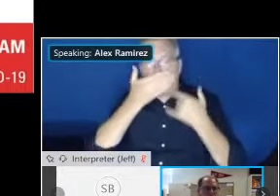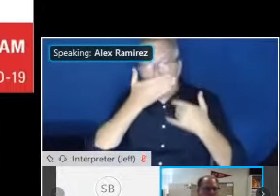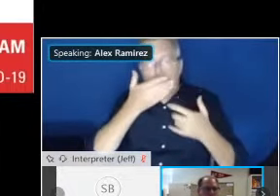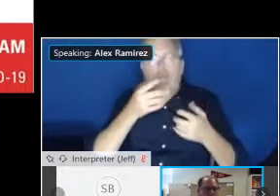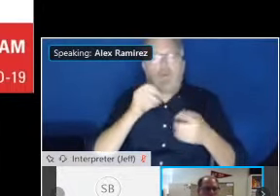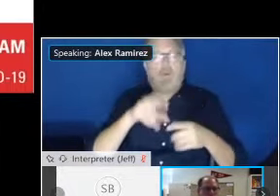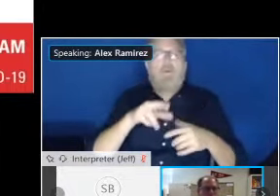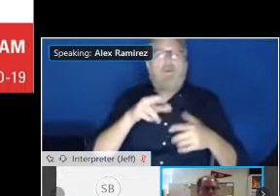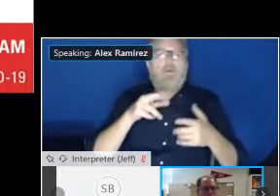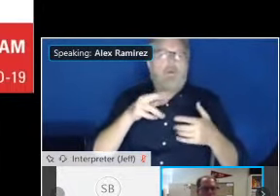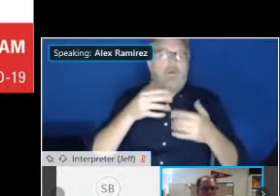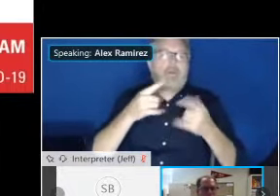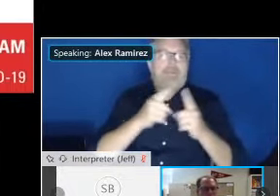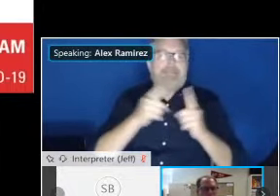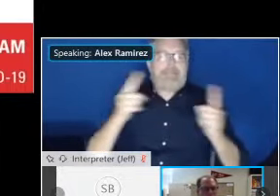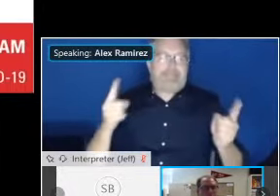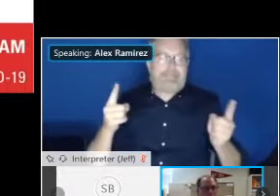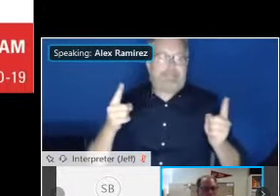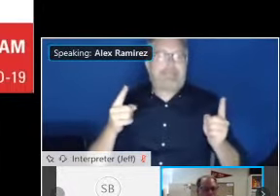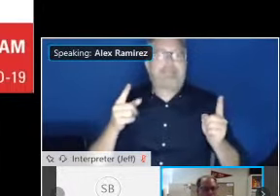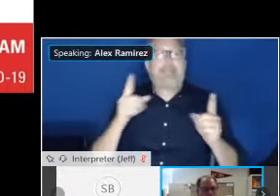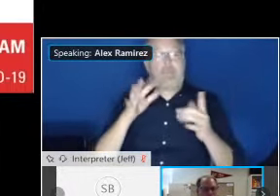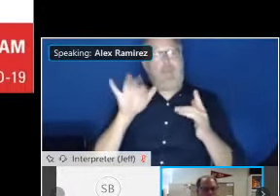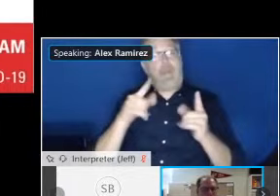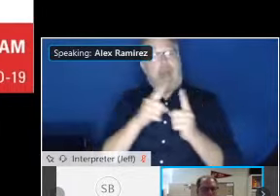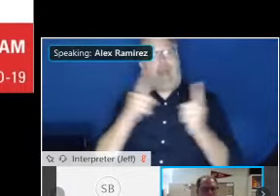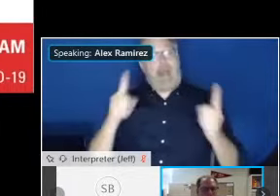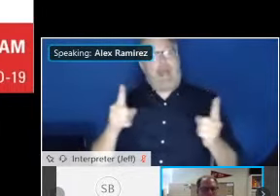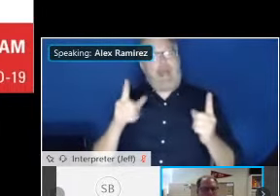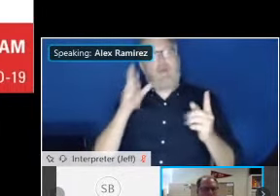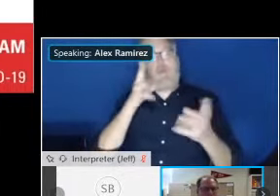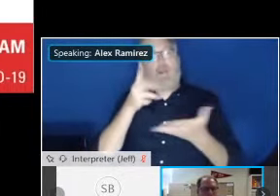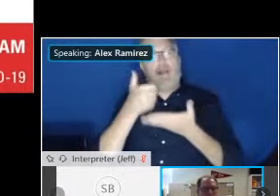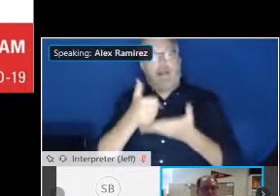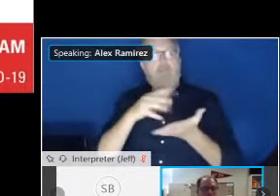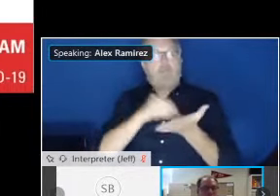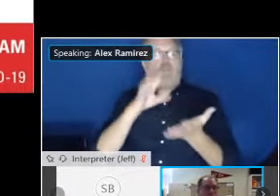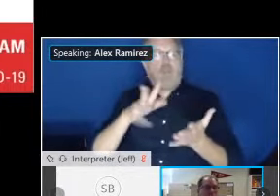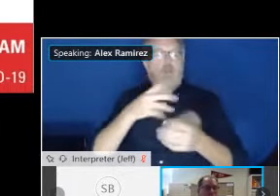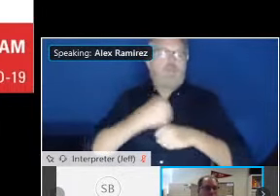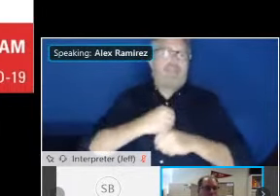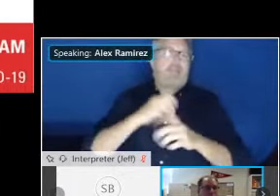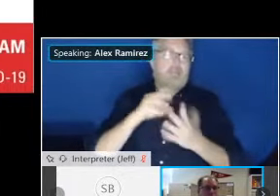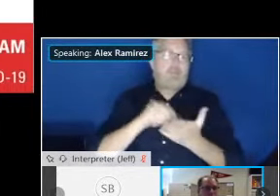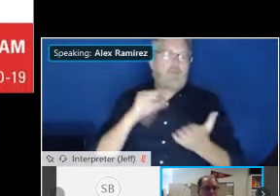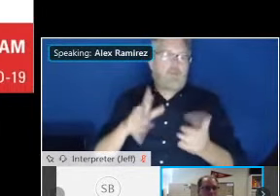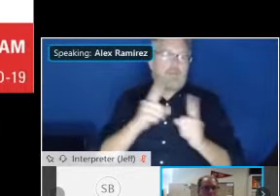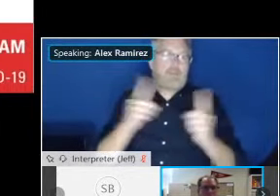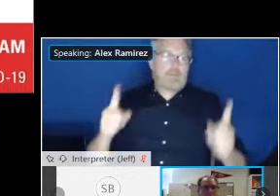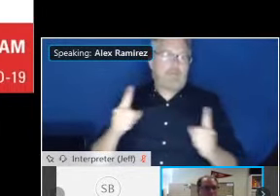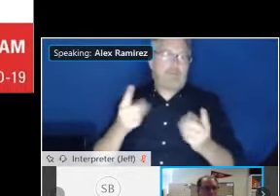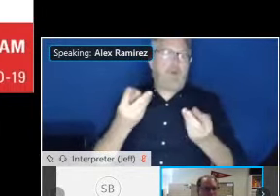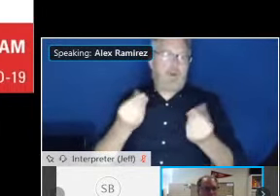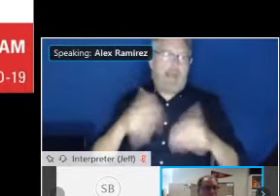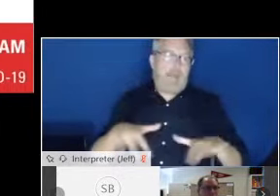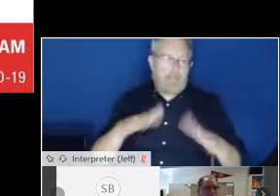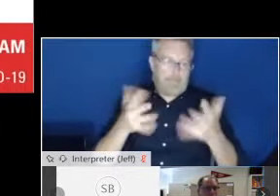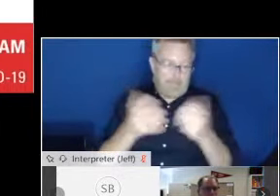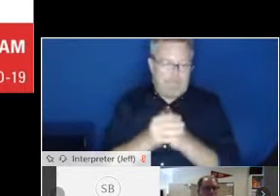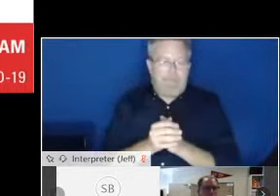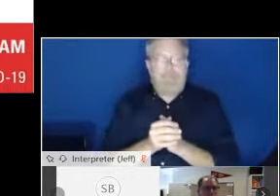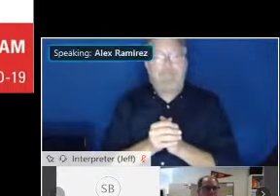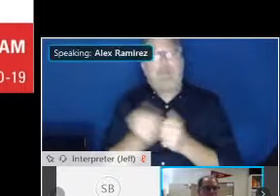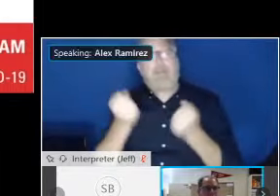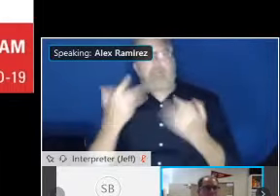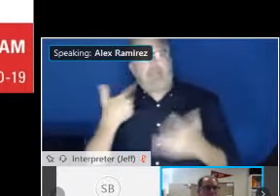helping protect those students who don't see this maybe as risky as many others. For the rest of us, again, a lot